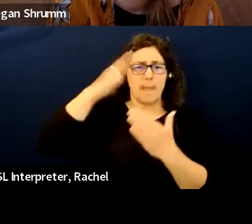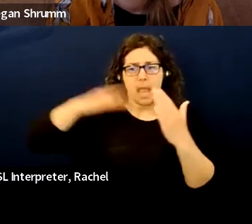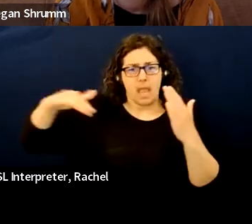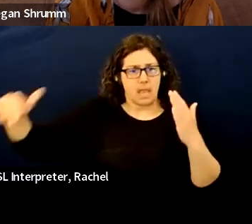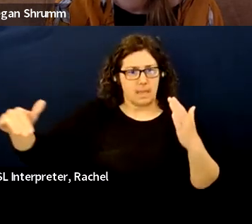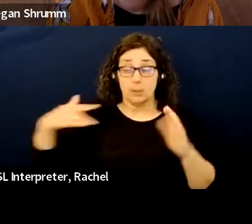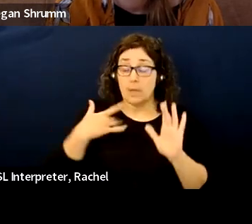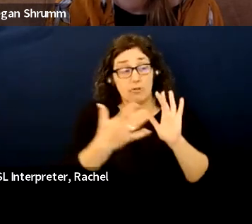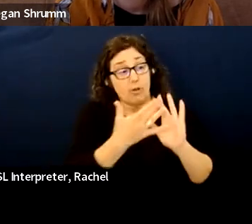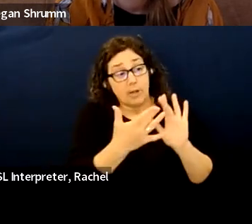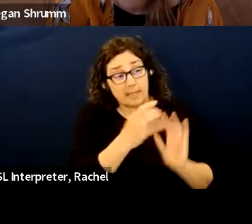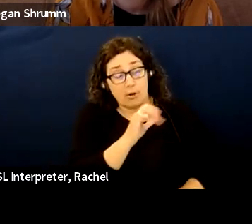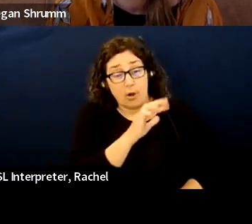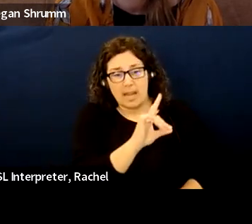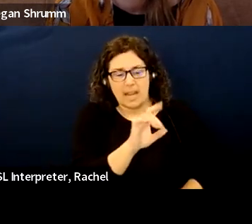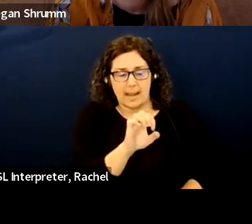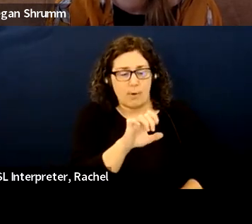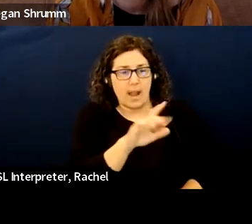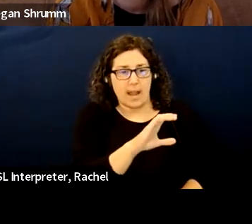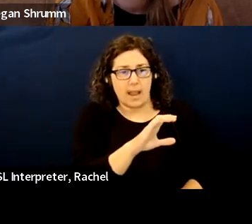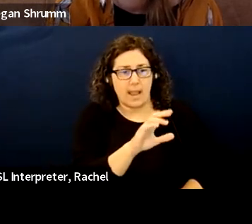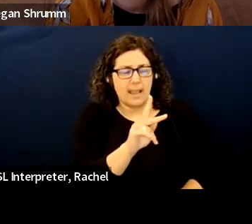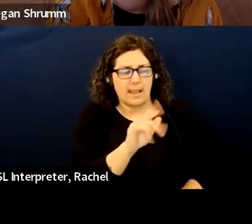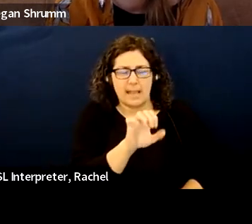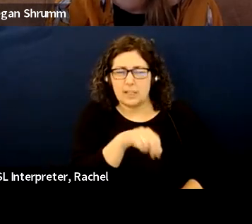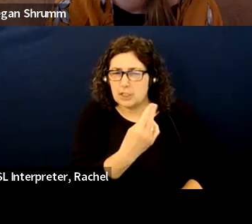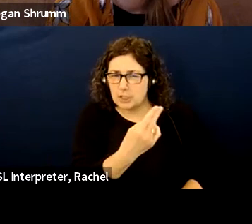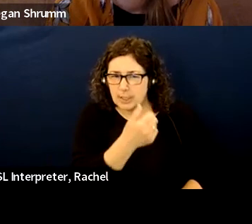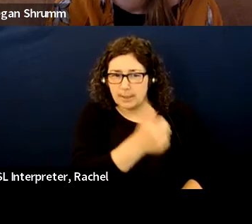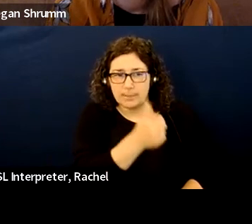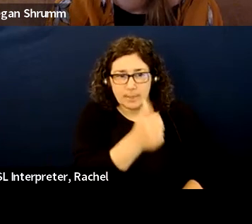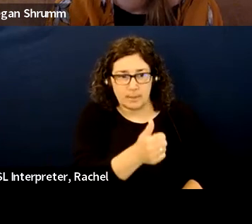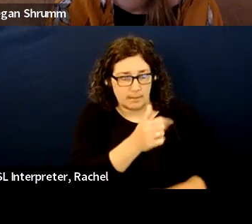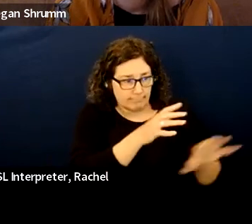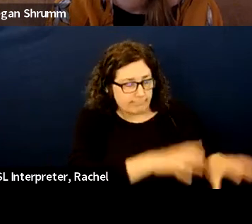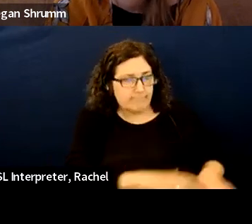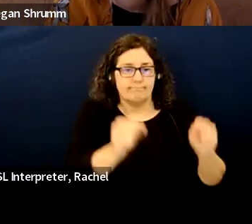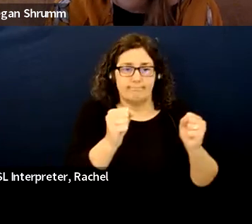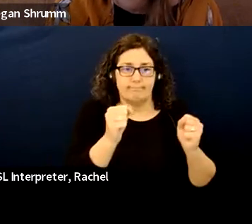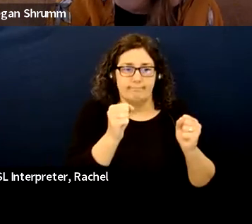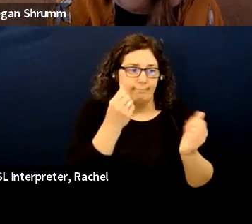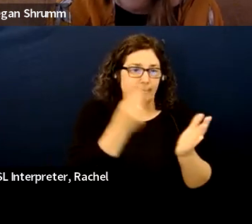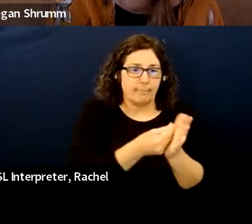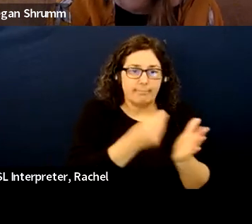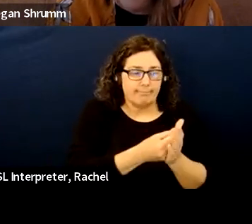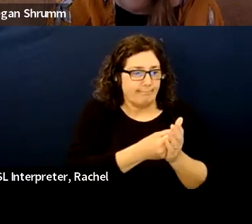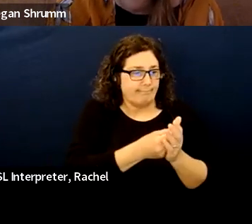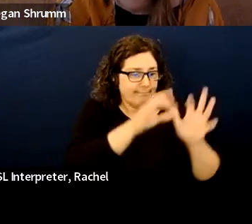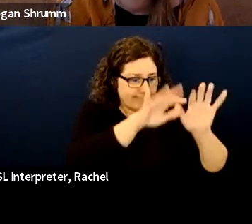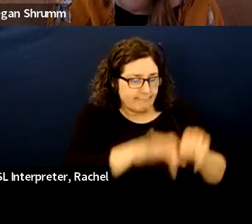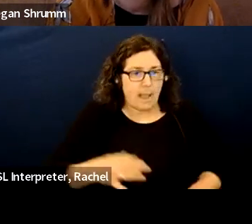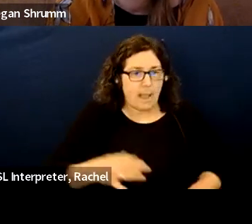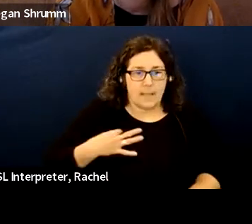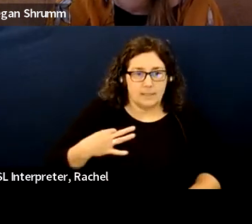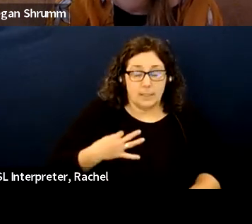our friend at the CRD, Eric Kelch, who kind of took all of the grant writing into his own hands. And so me